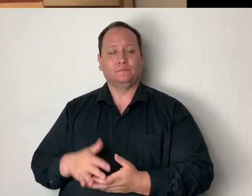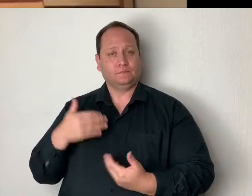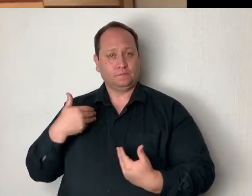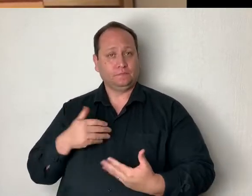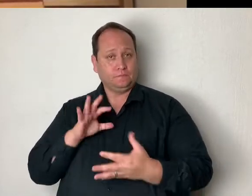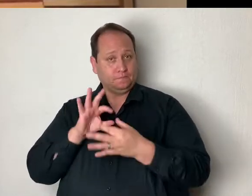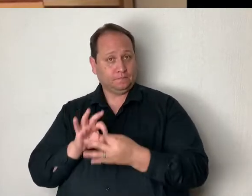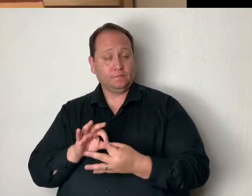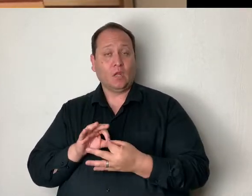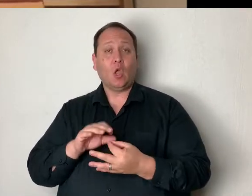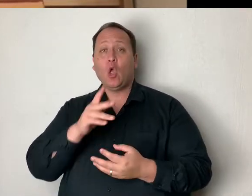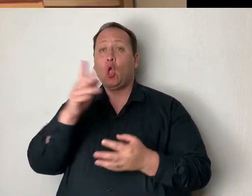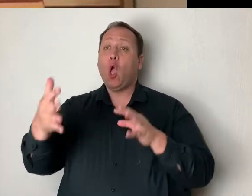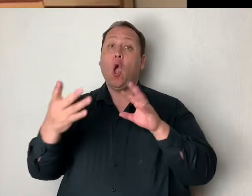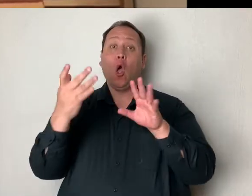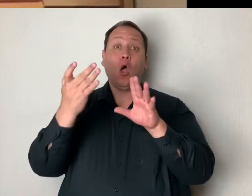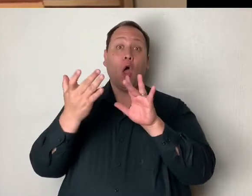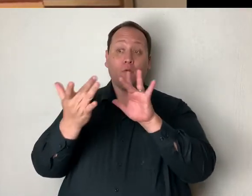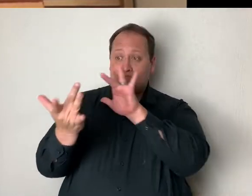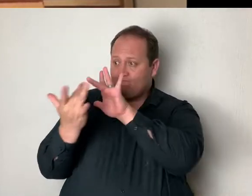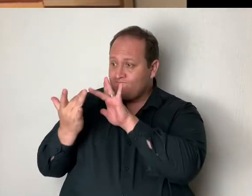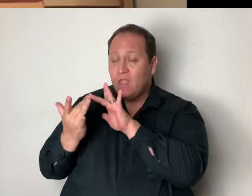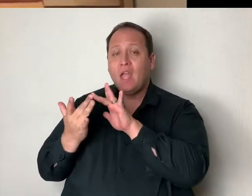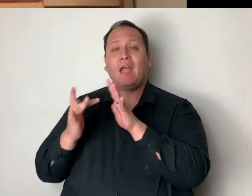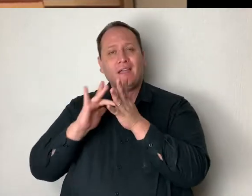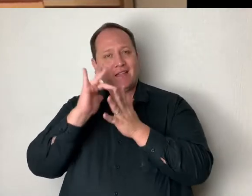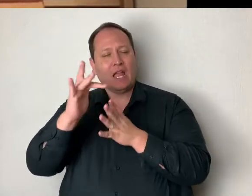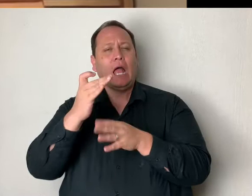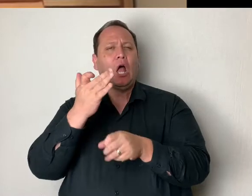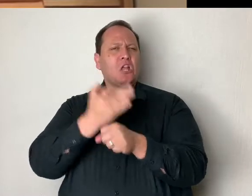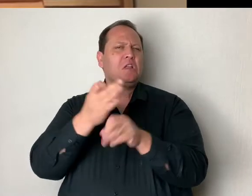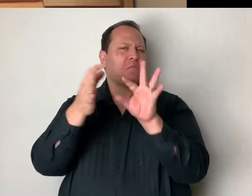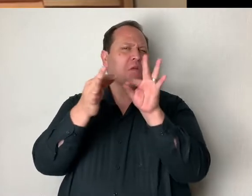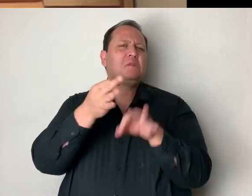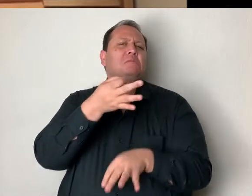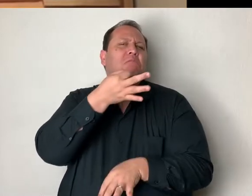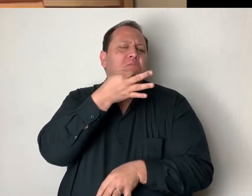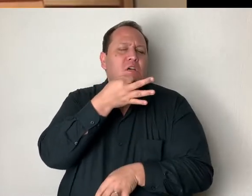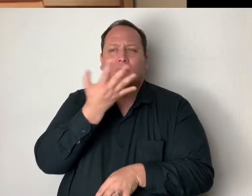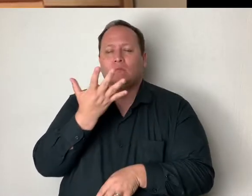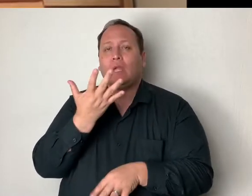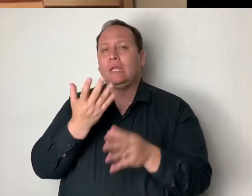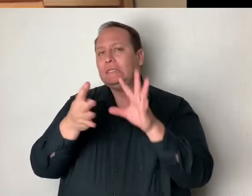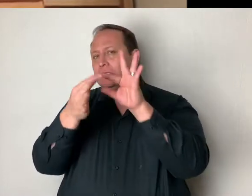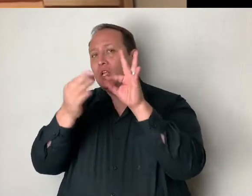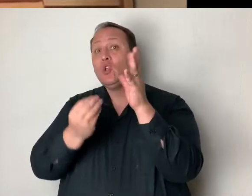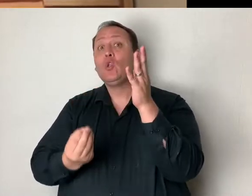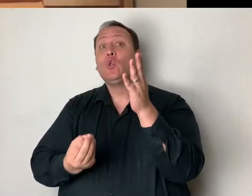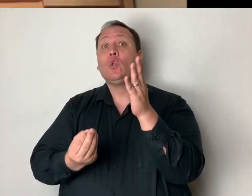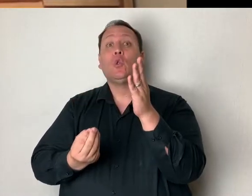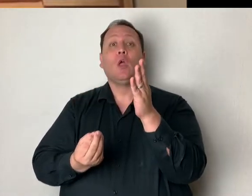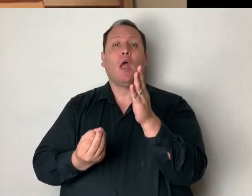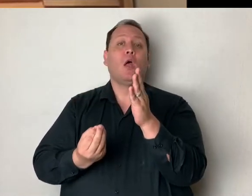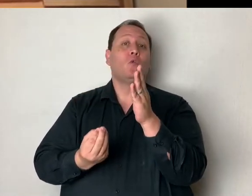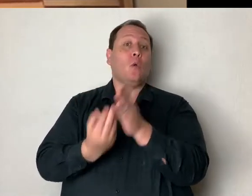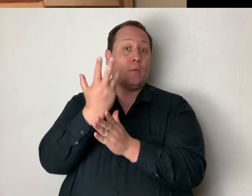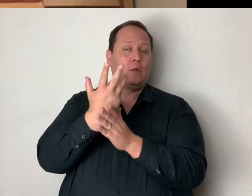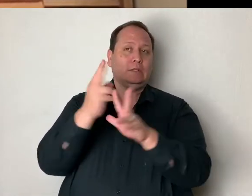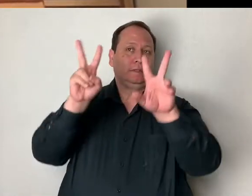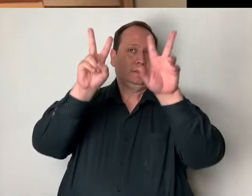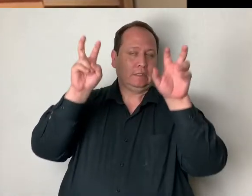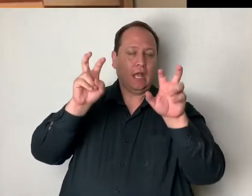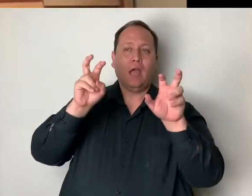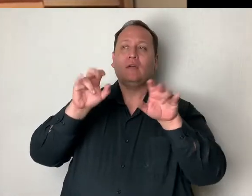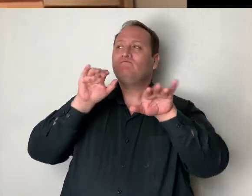us today. This is going to be a brief presentation about our new Build That Park campaign. Vamos a presentar